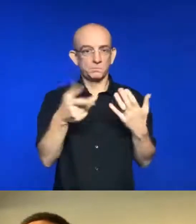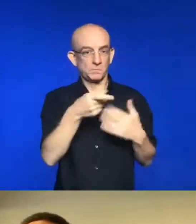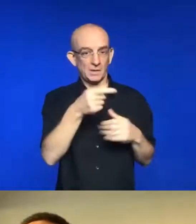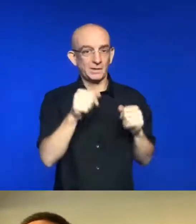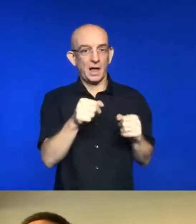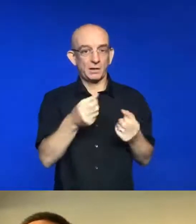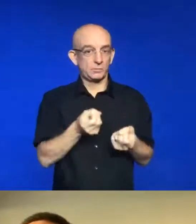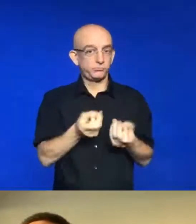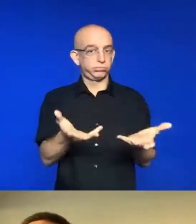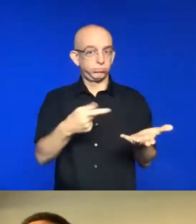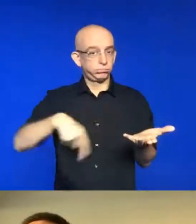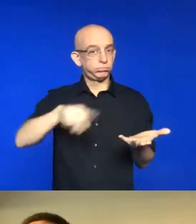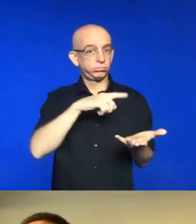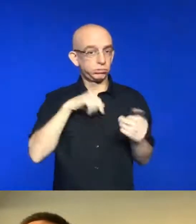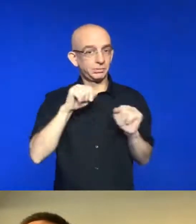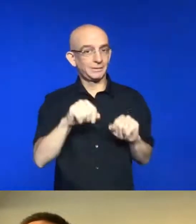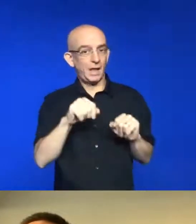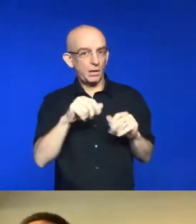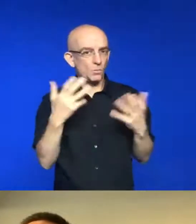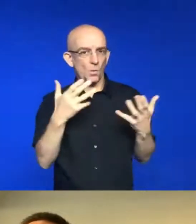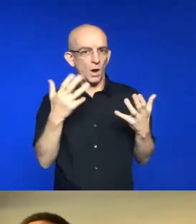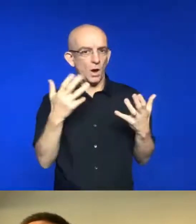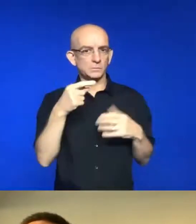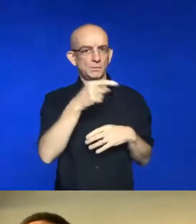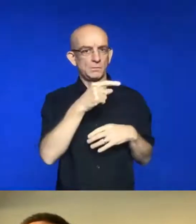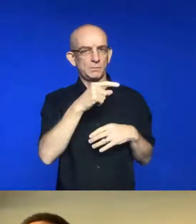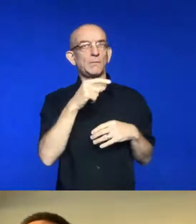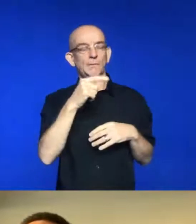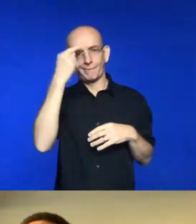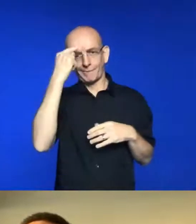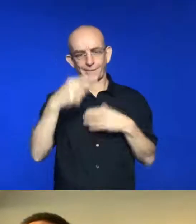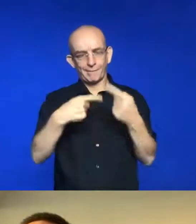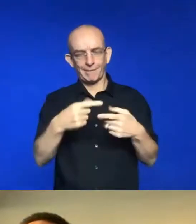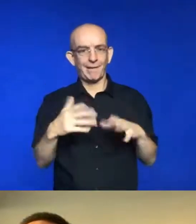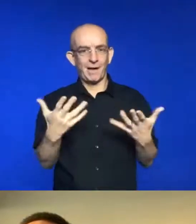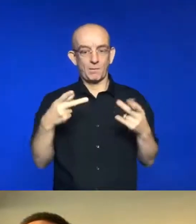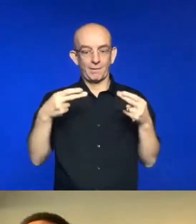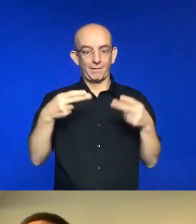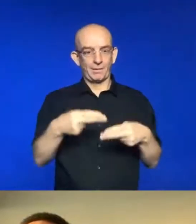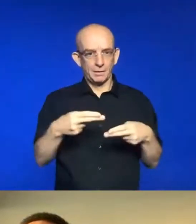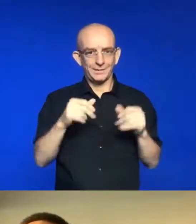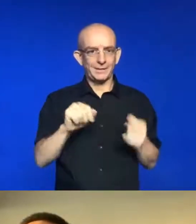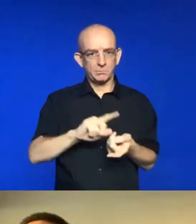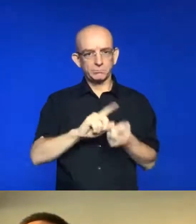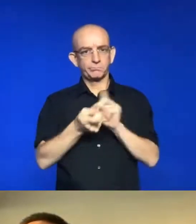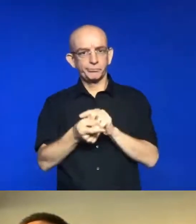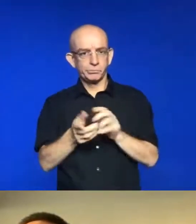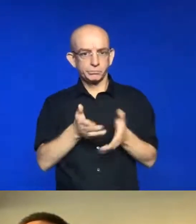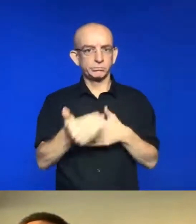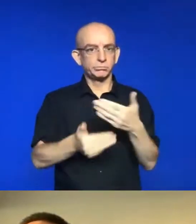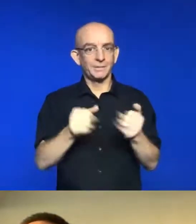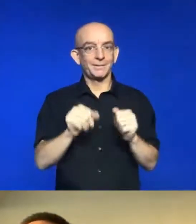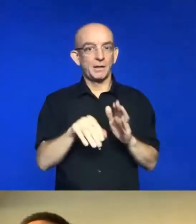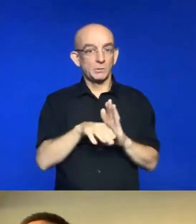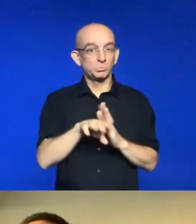in sort of dealing with this austerity measures and people with disabilities, social